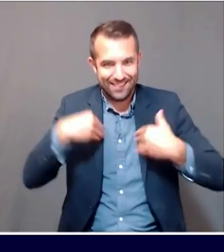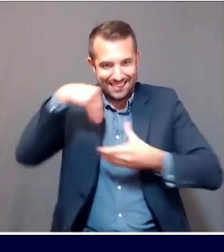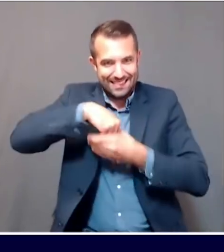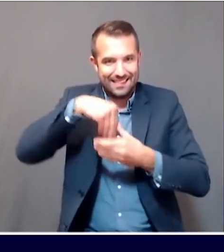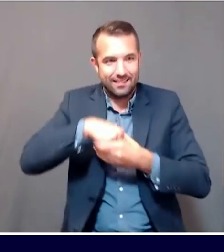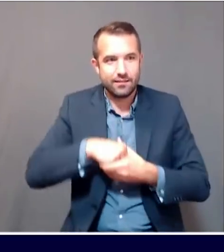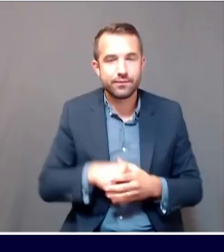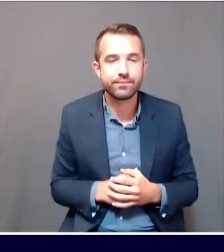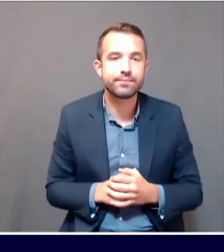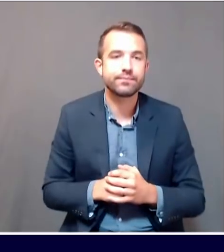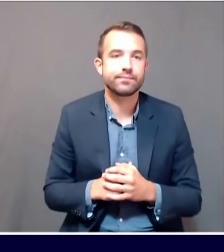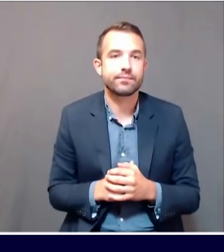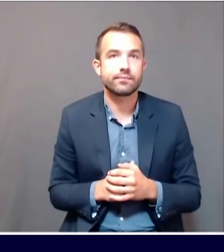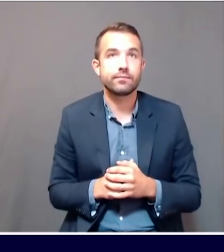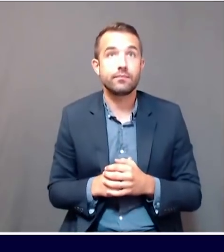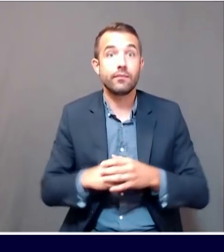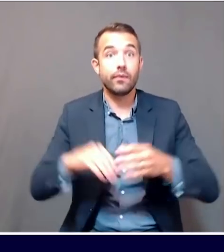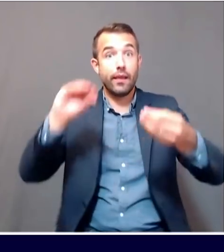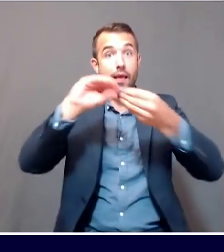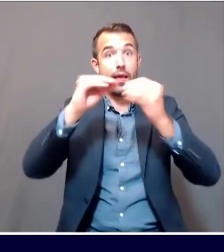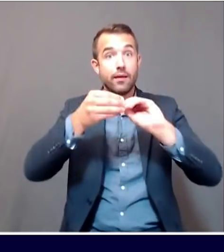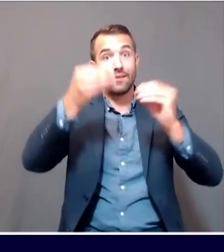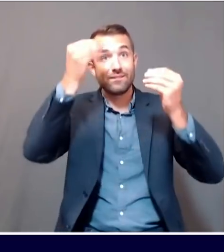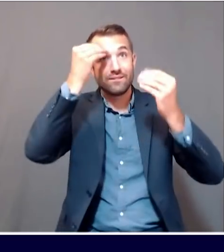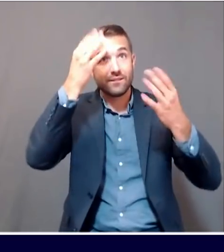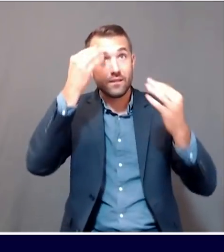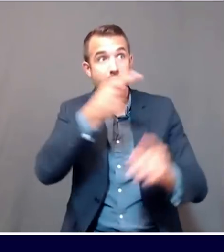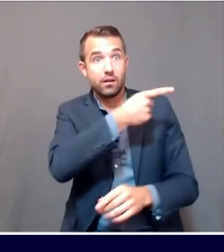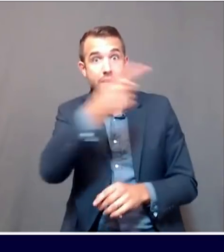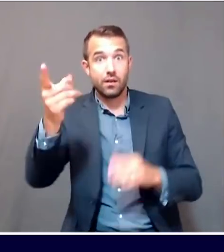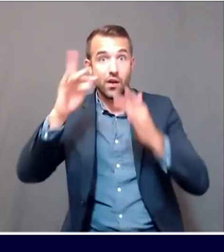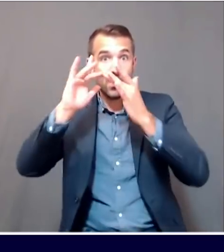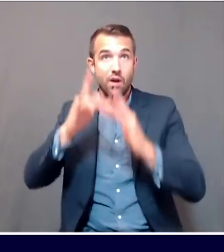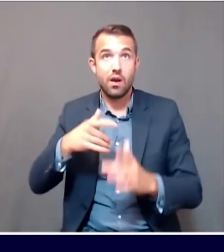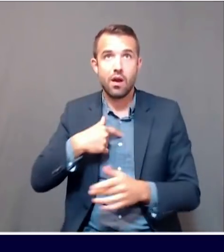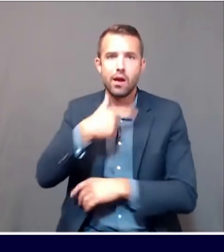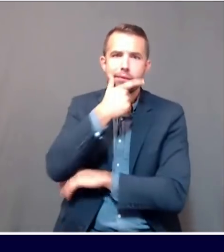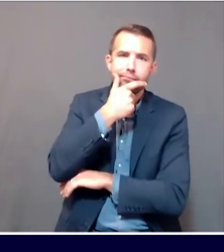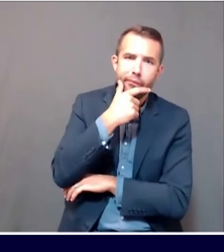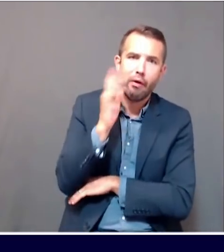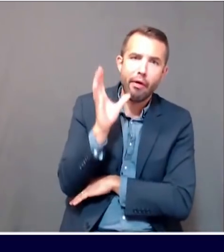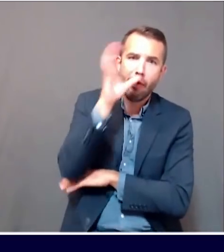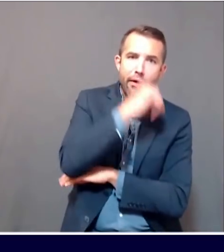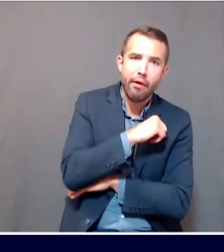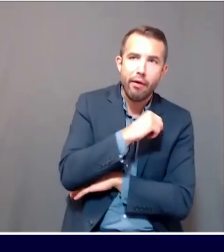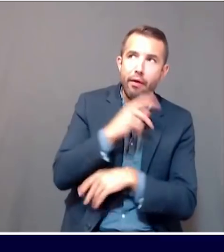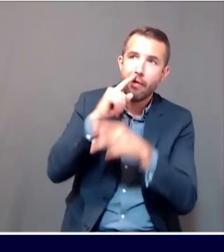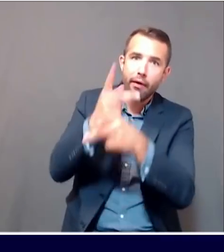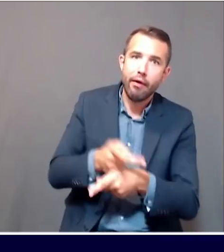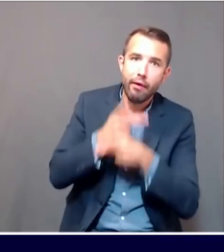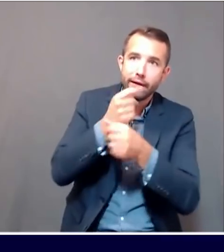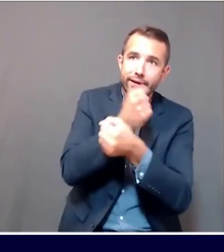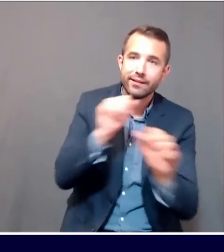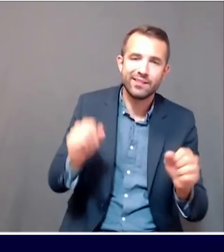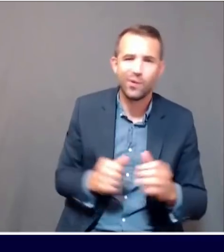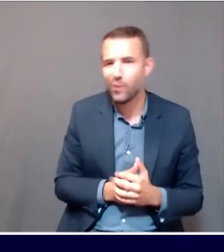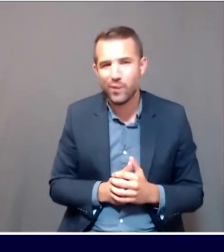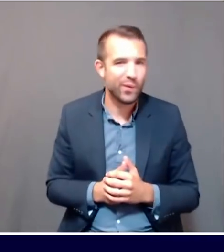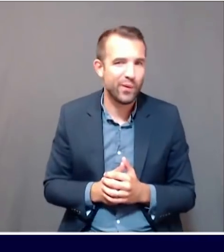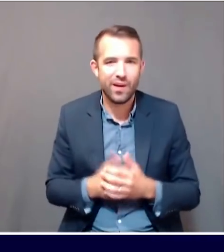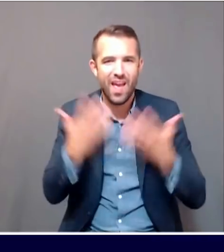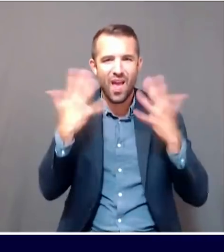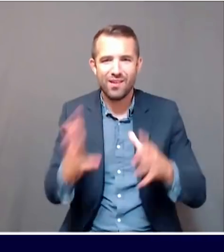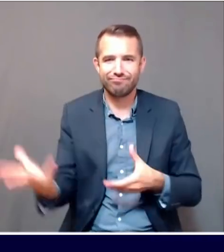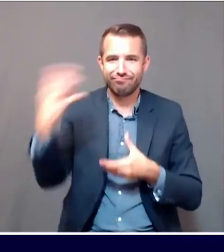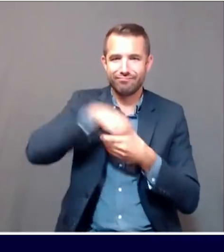on our website should be the difference between whether you start taking precautions or whether you don't take precautions.